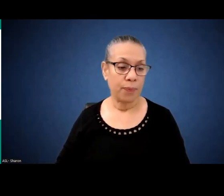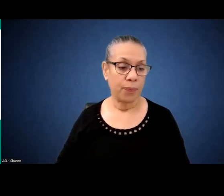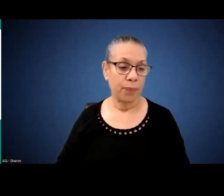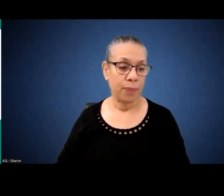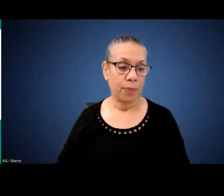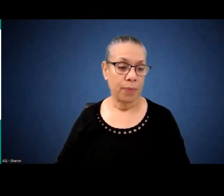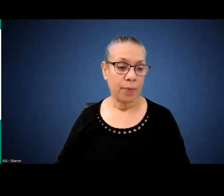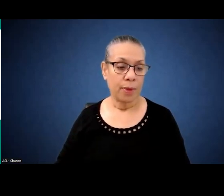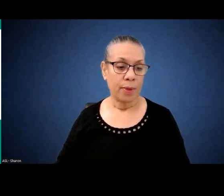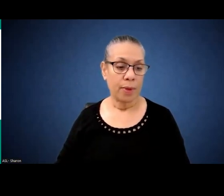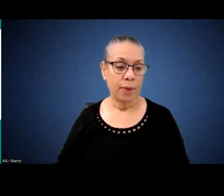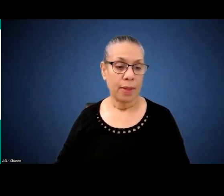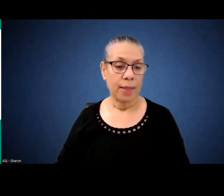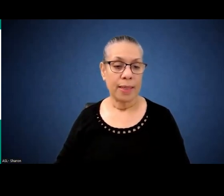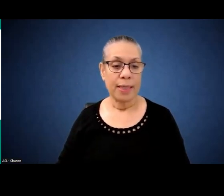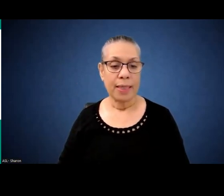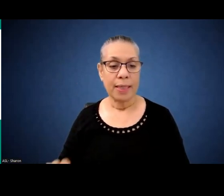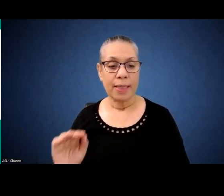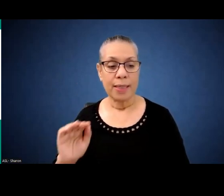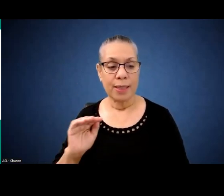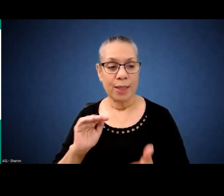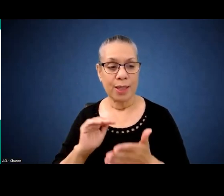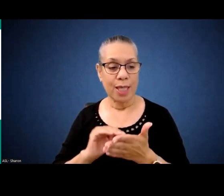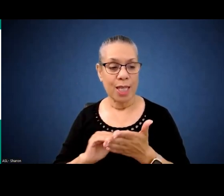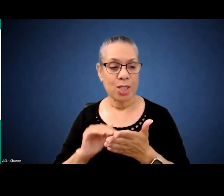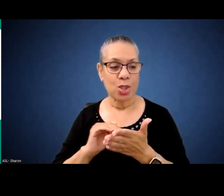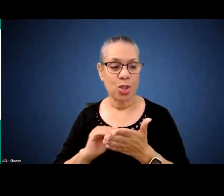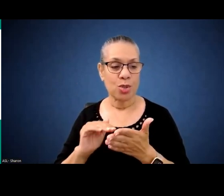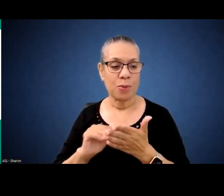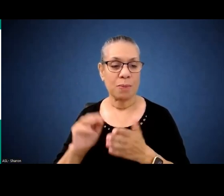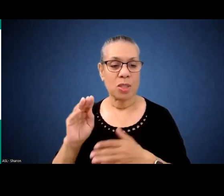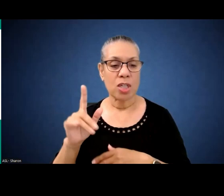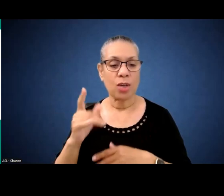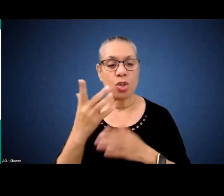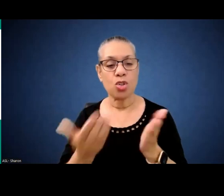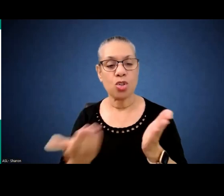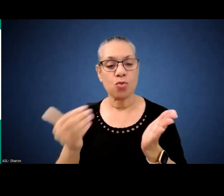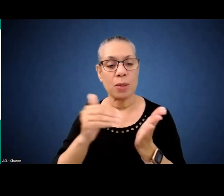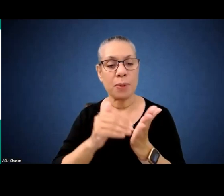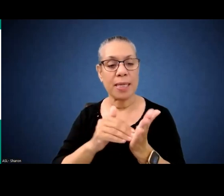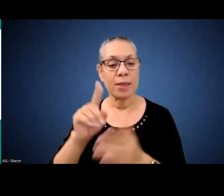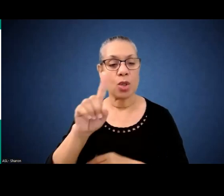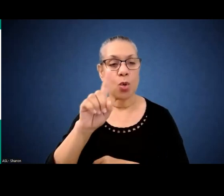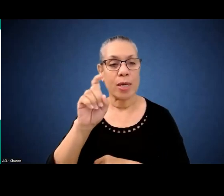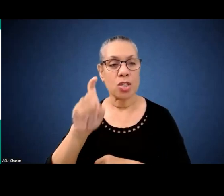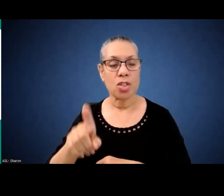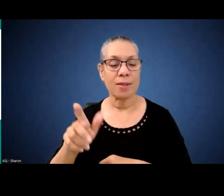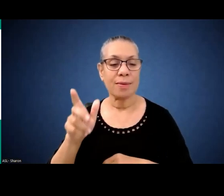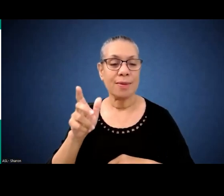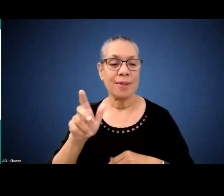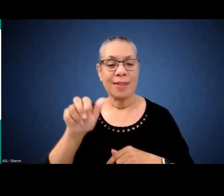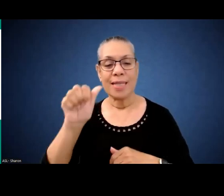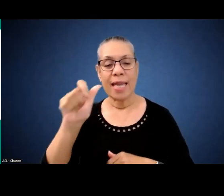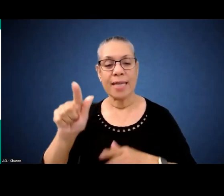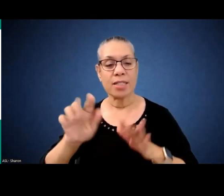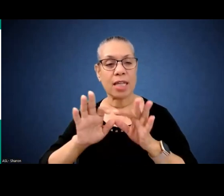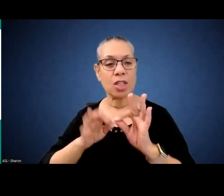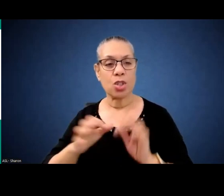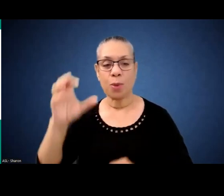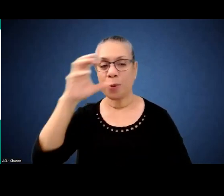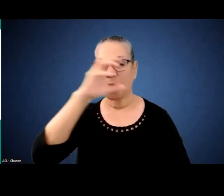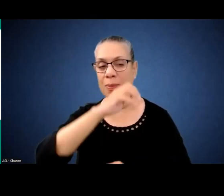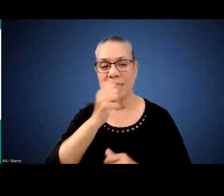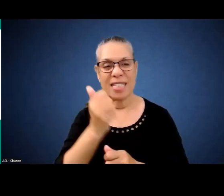It depends on them. An 18-year-old high school. Could you repeat the question? The